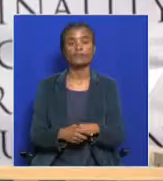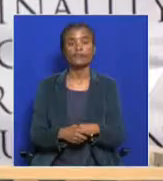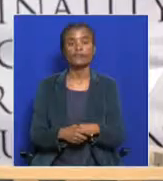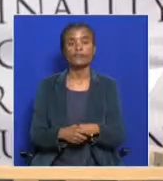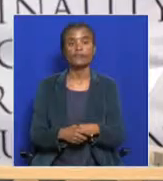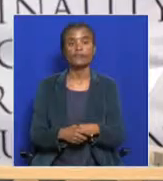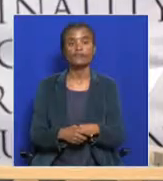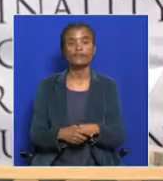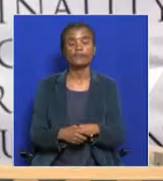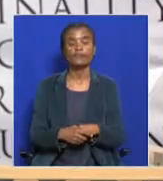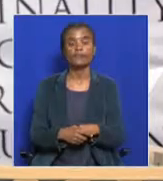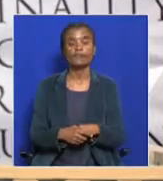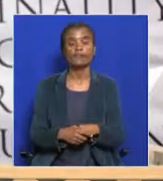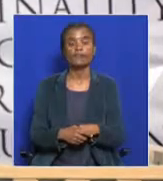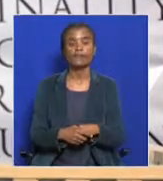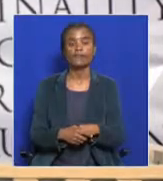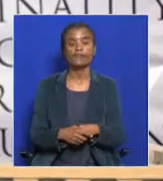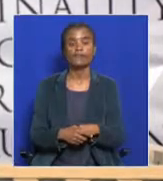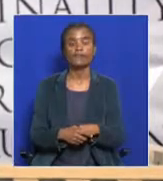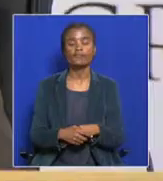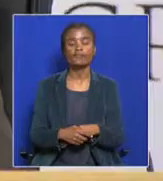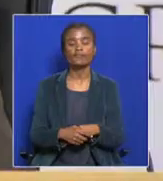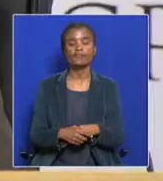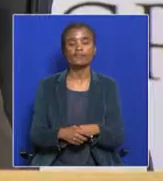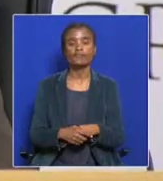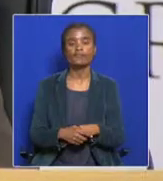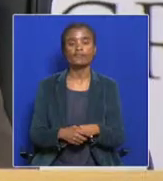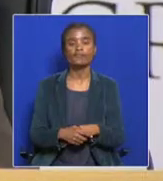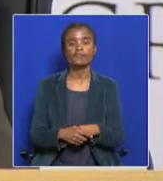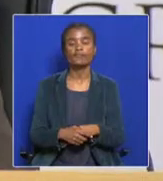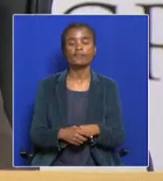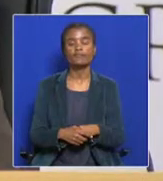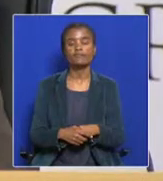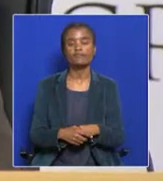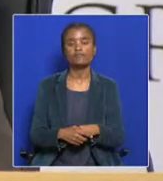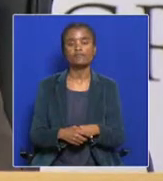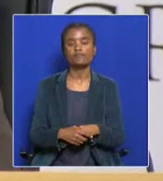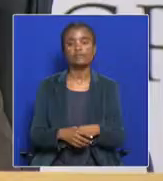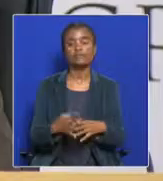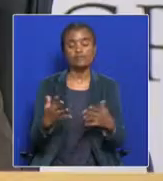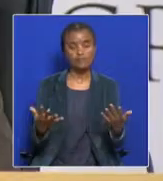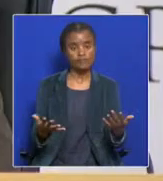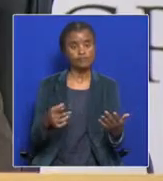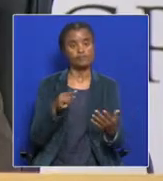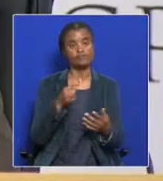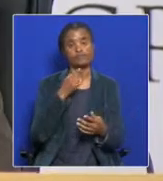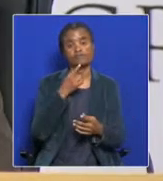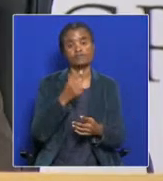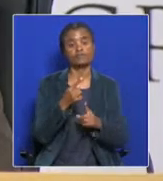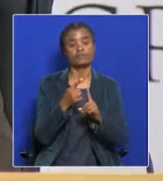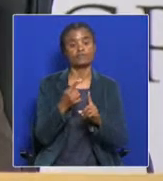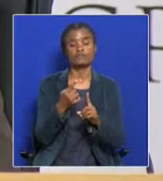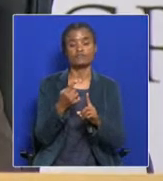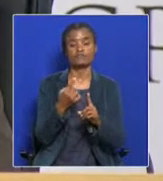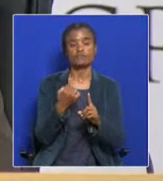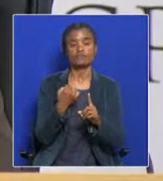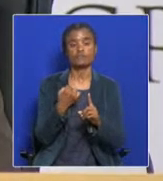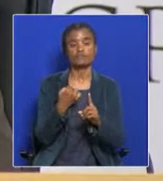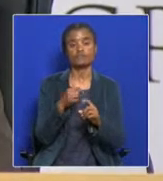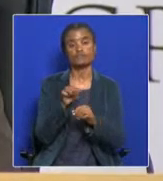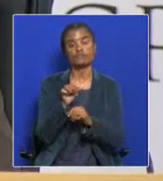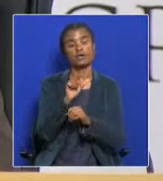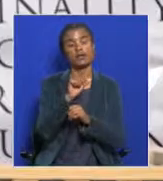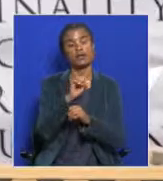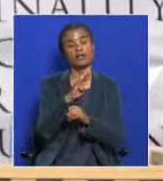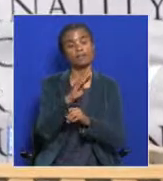of your contention that you have no power to approach the other laboratories